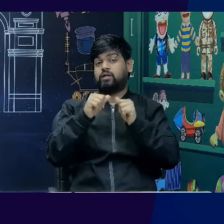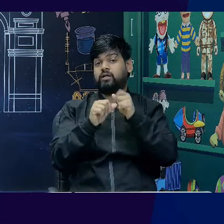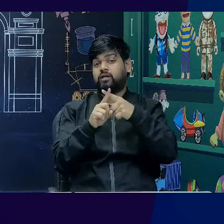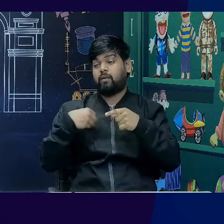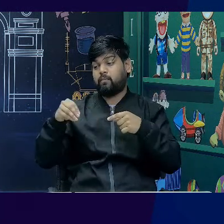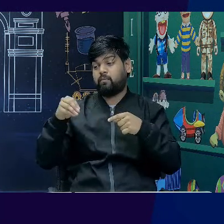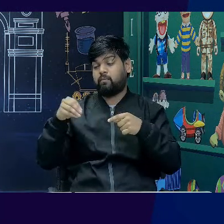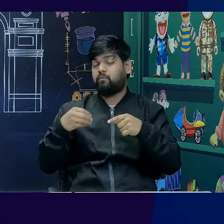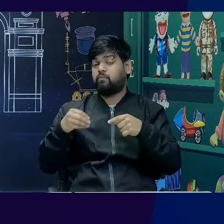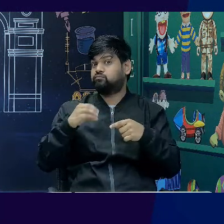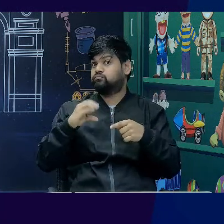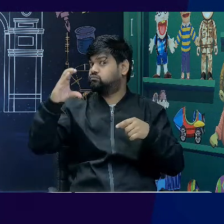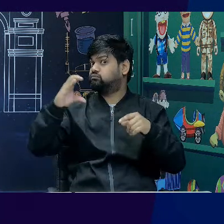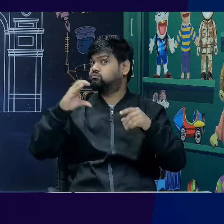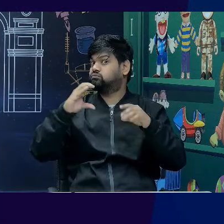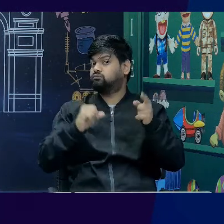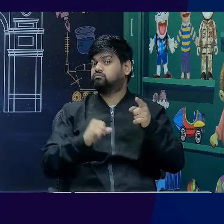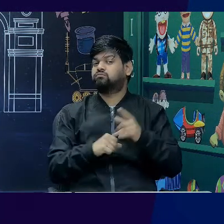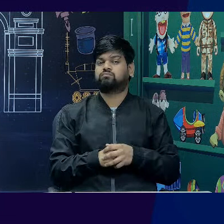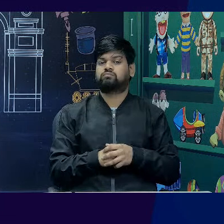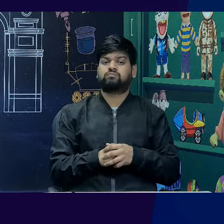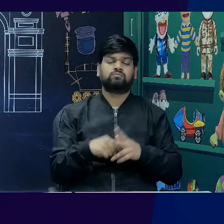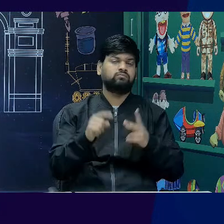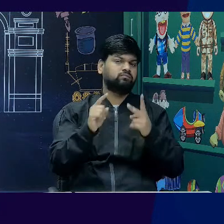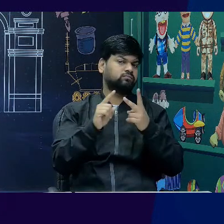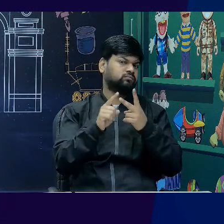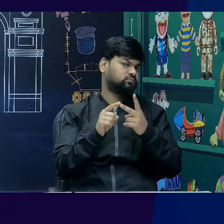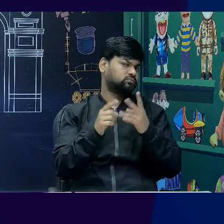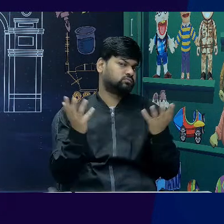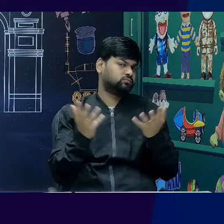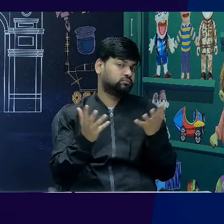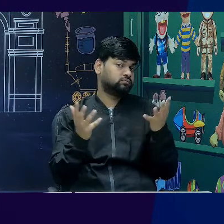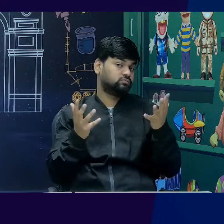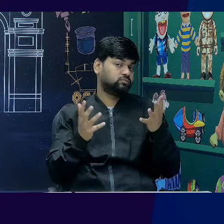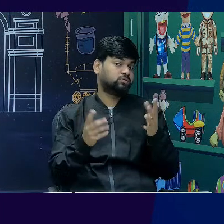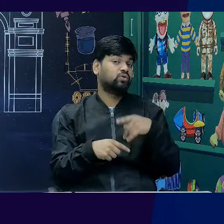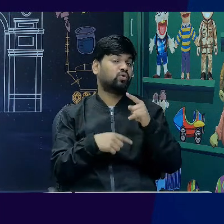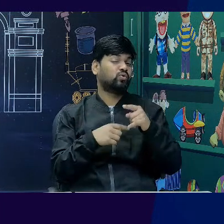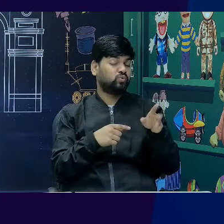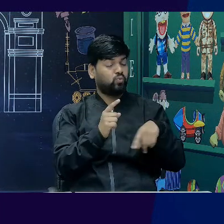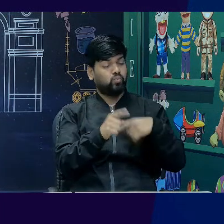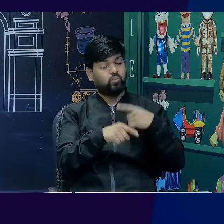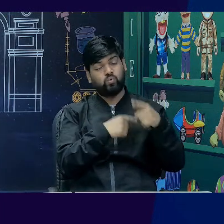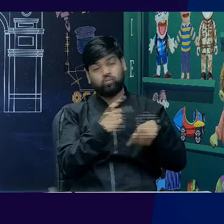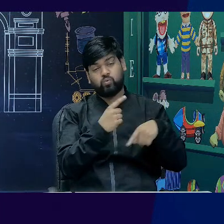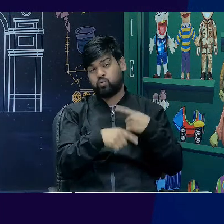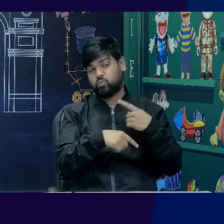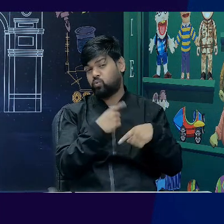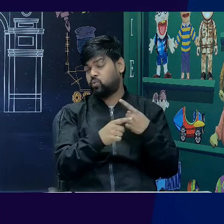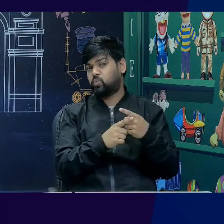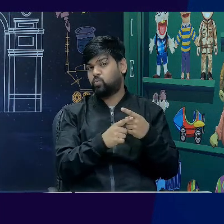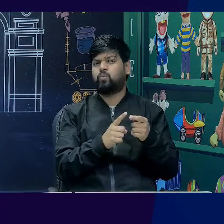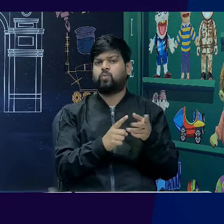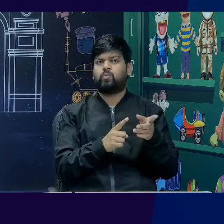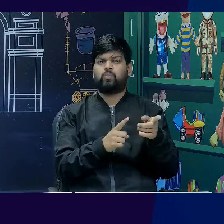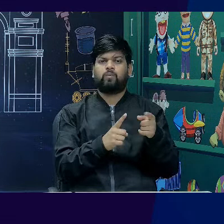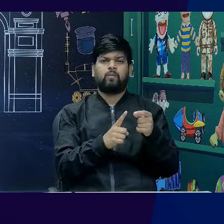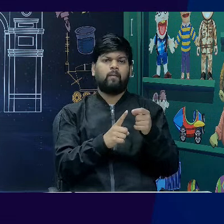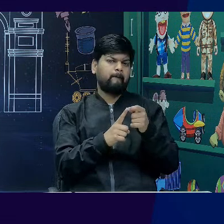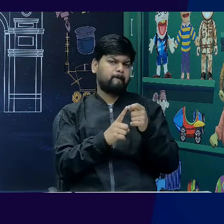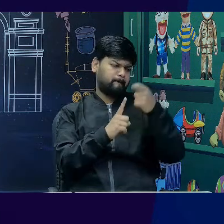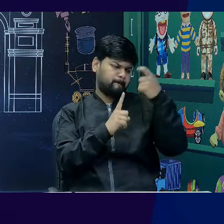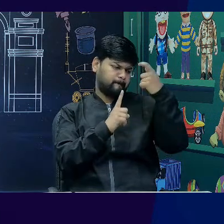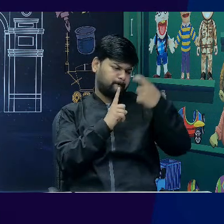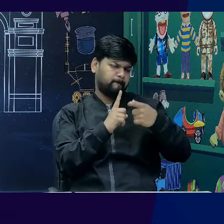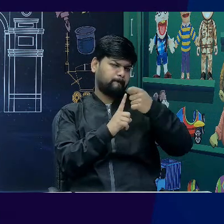government is utilizing, they actually promote social welfare. And private goods, on the other hand, are for profit